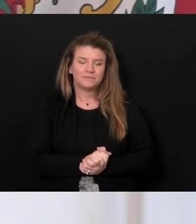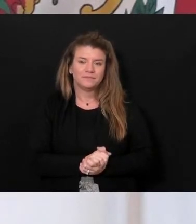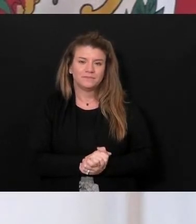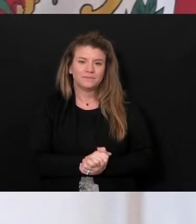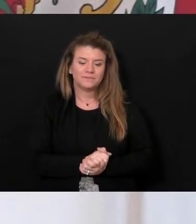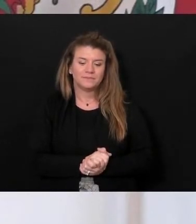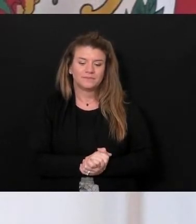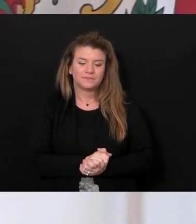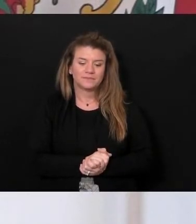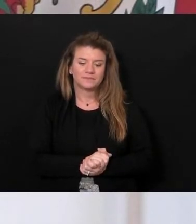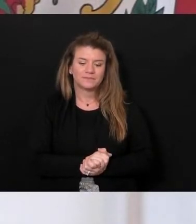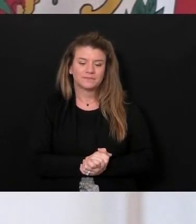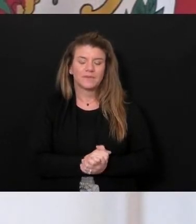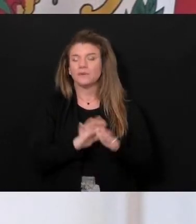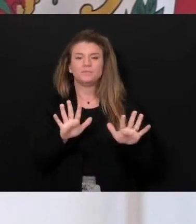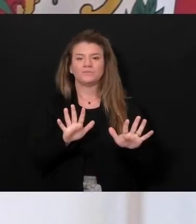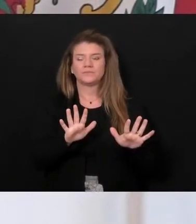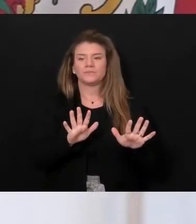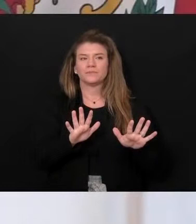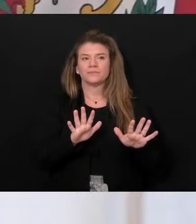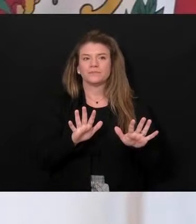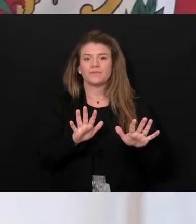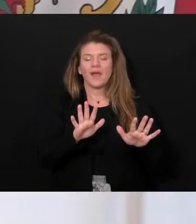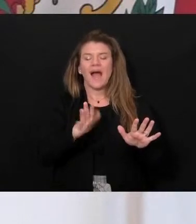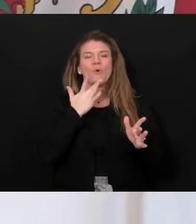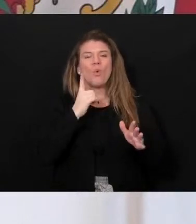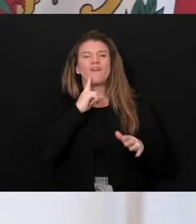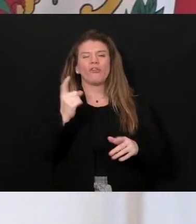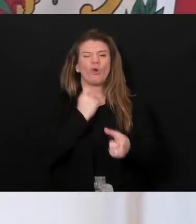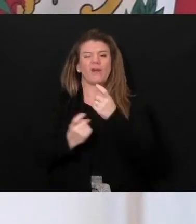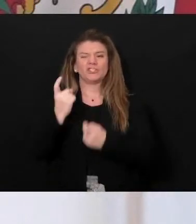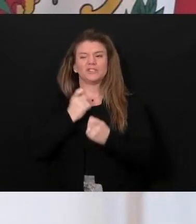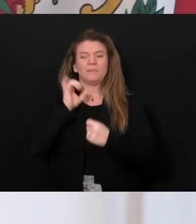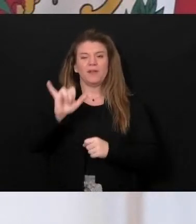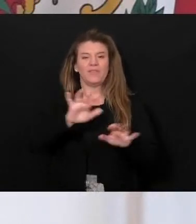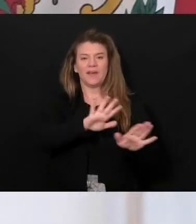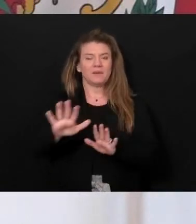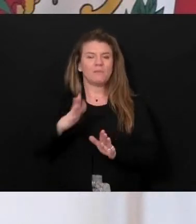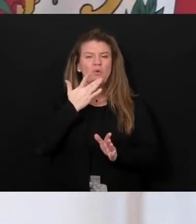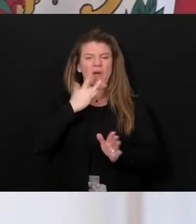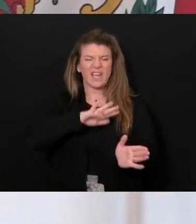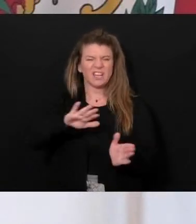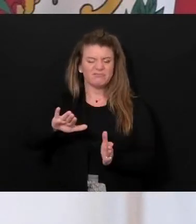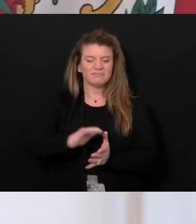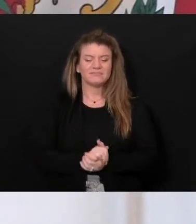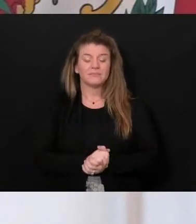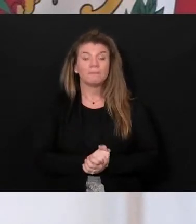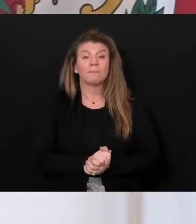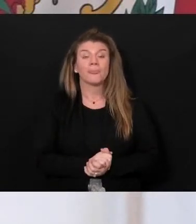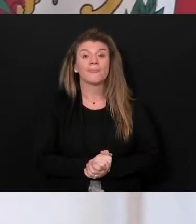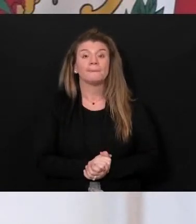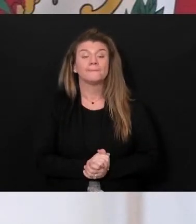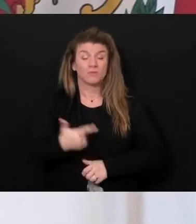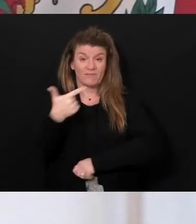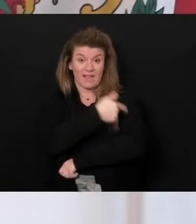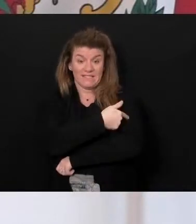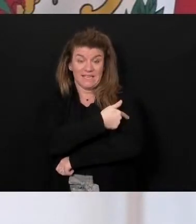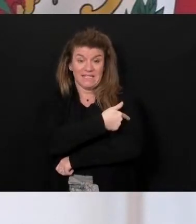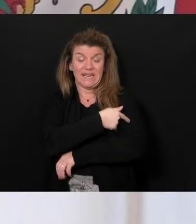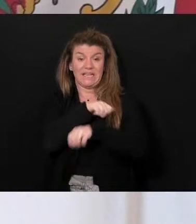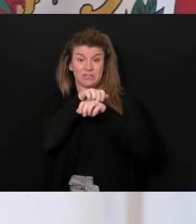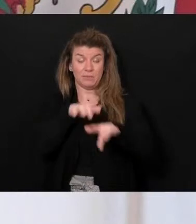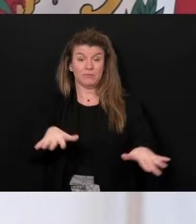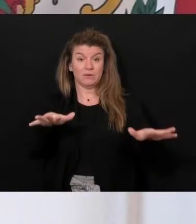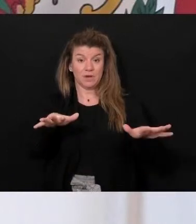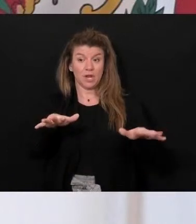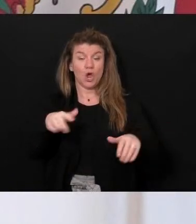Well, I'll just wait. Maybe we'll get questions in regard to that, and then I can answer that in a few minutes. But, on a vaccine distribution